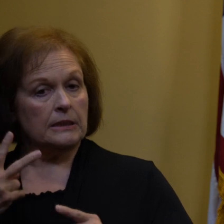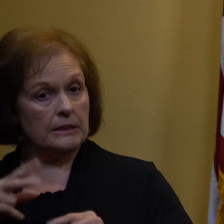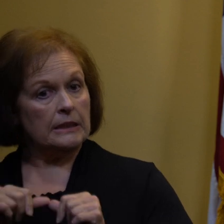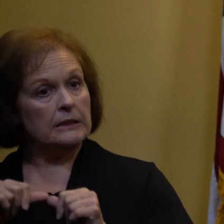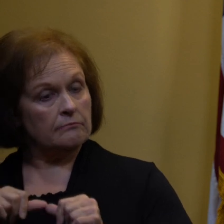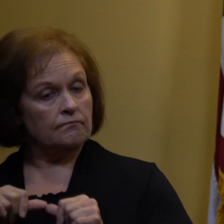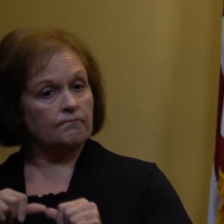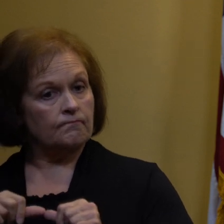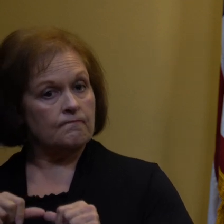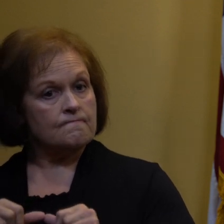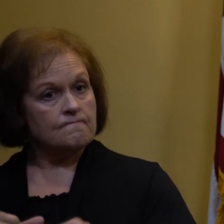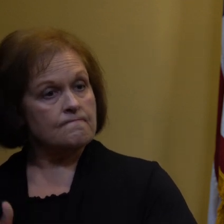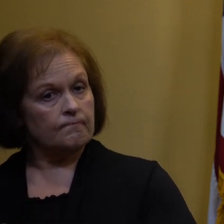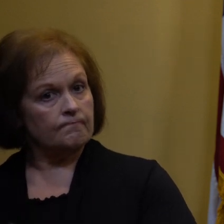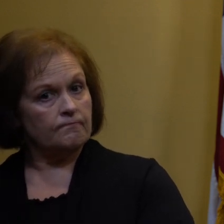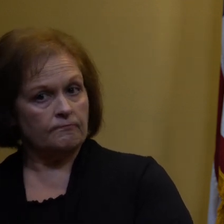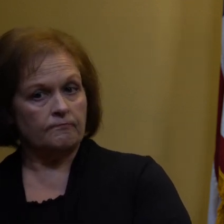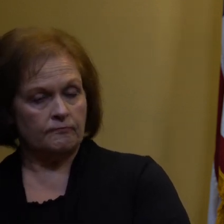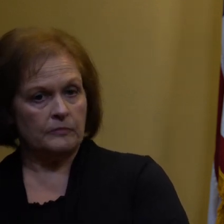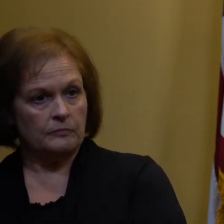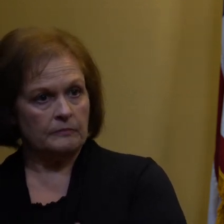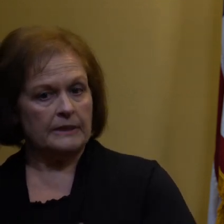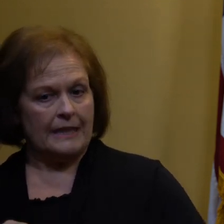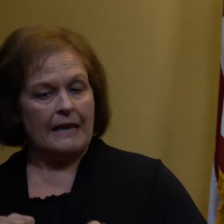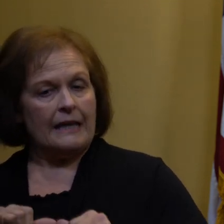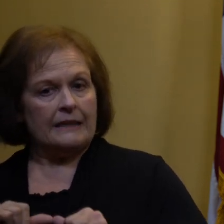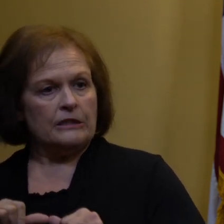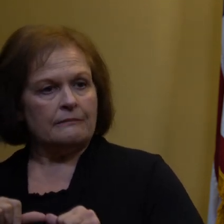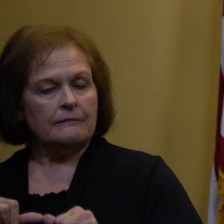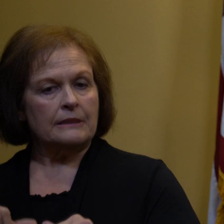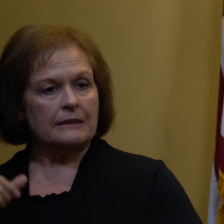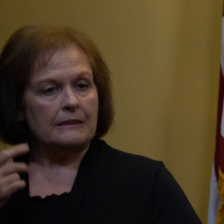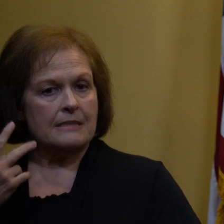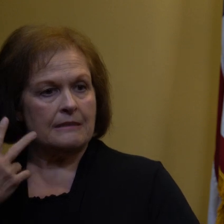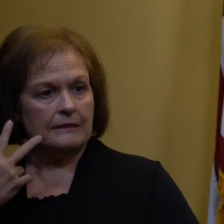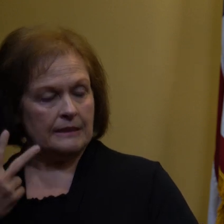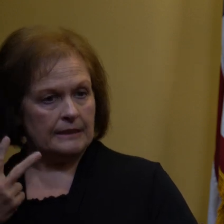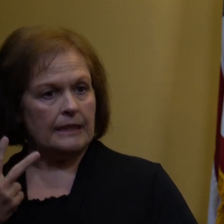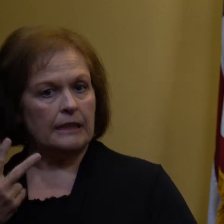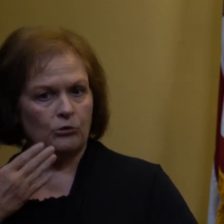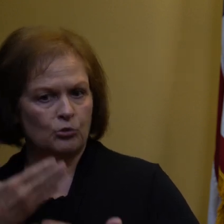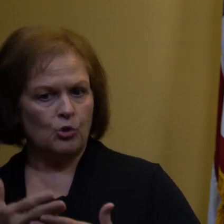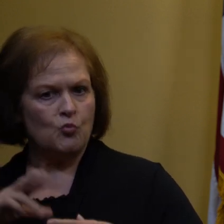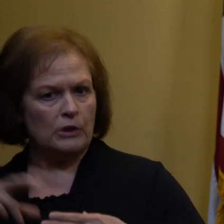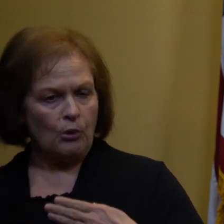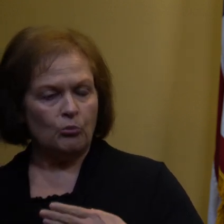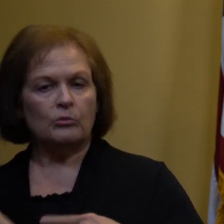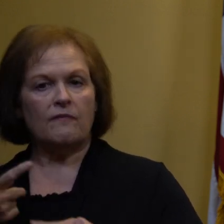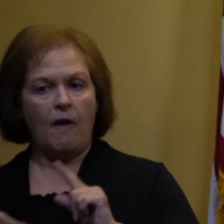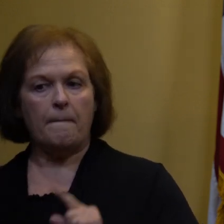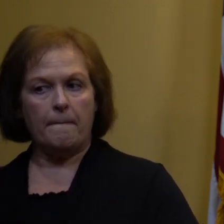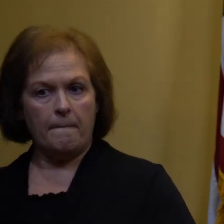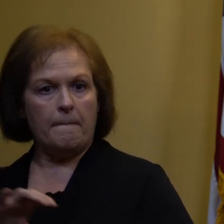to trend in the right direction, continuing to see strong results from the